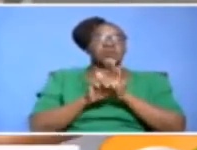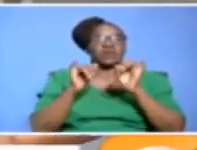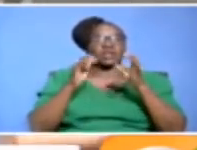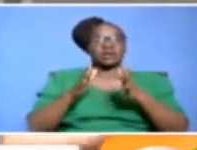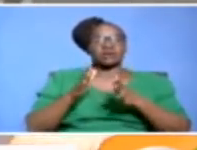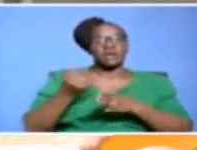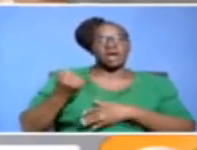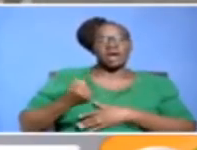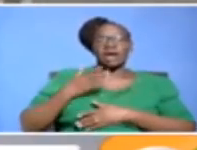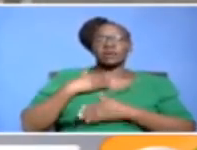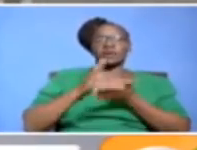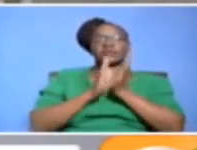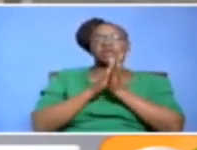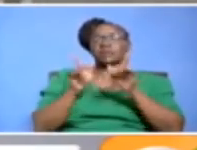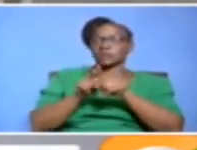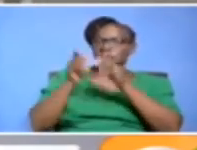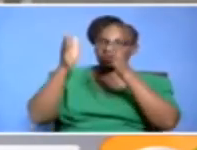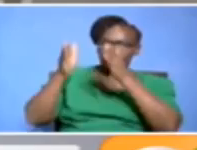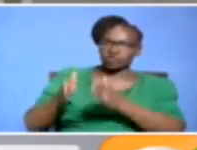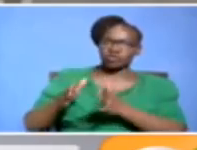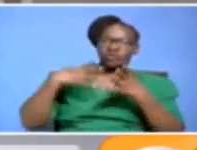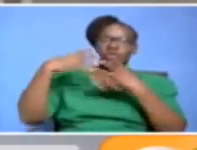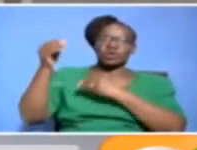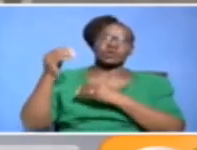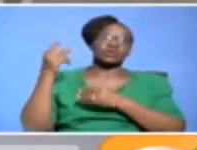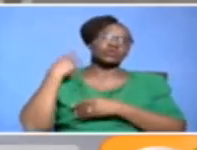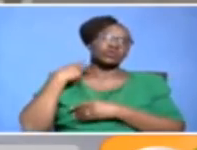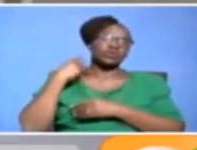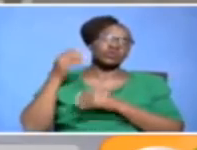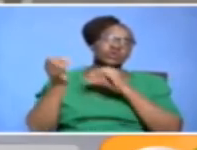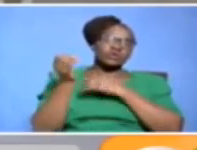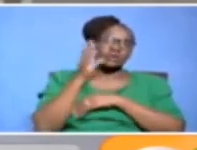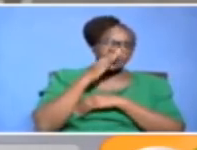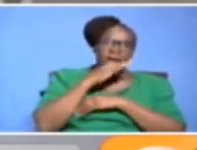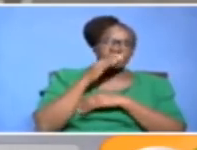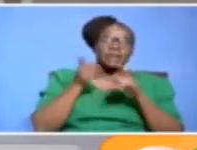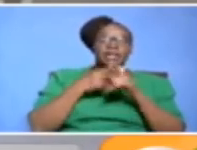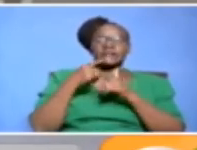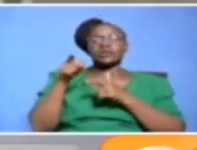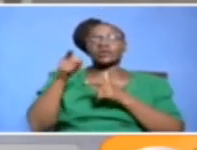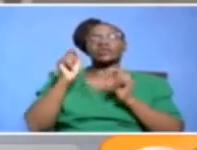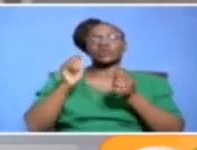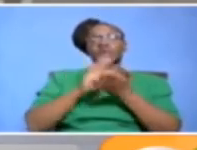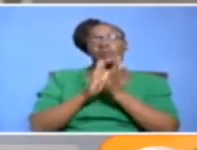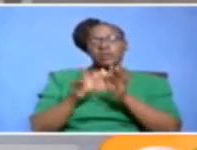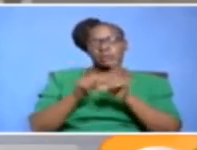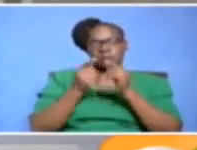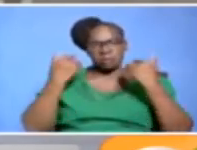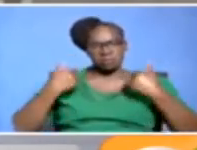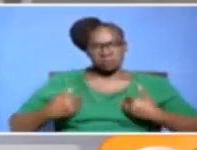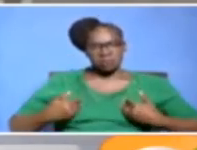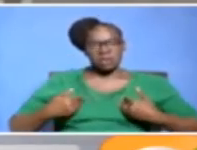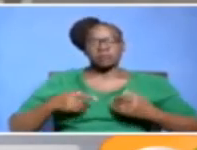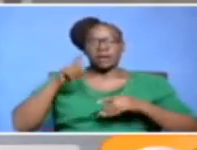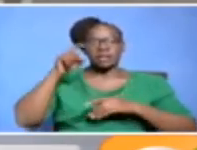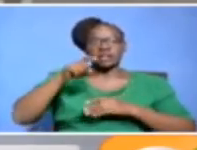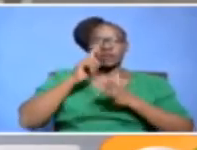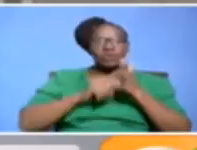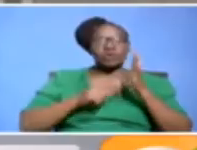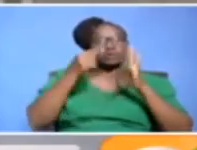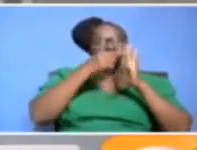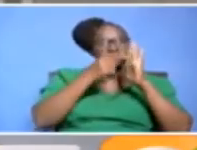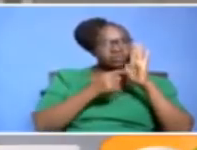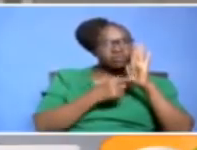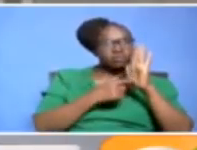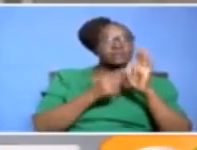girl who wants to be like you, going to Korogosho and saying, you can be like me, this is what you need to be like Victoria. But, you